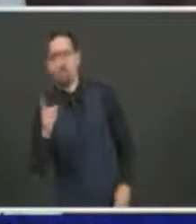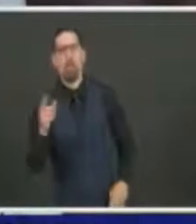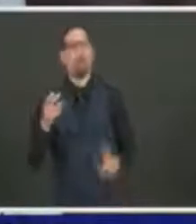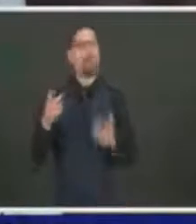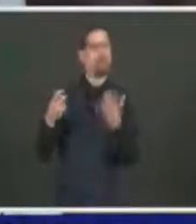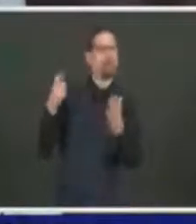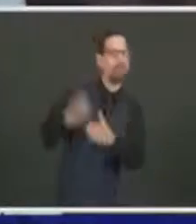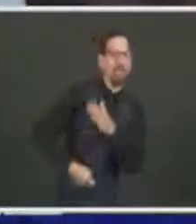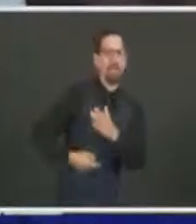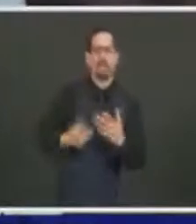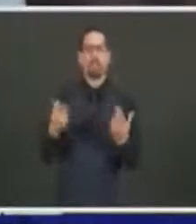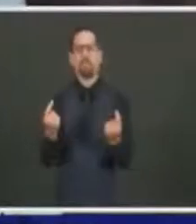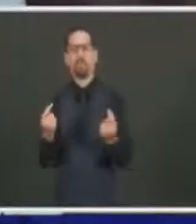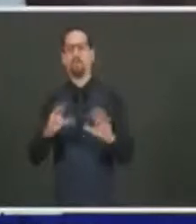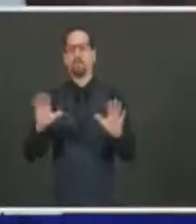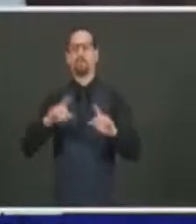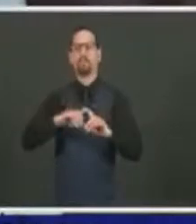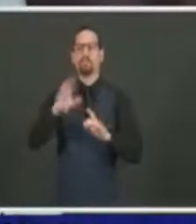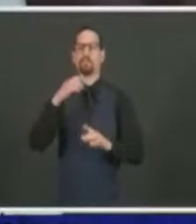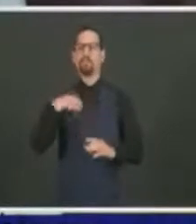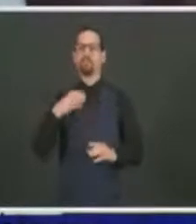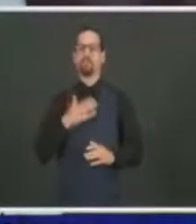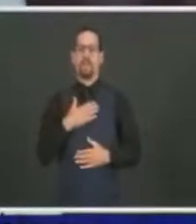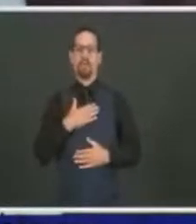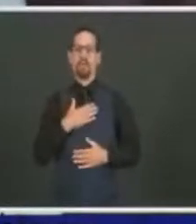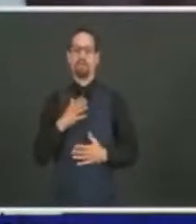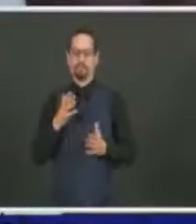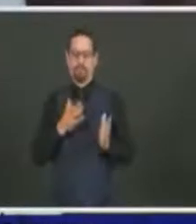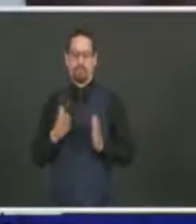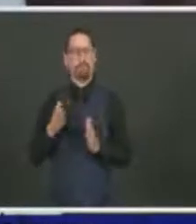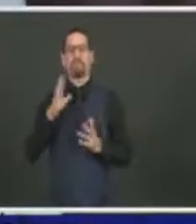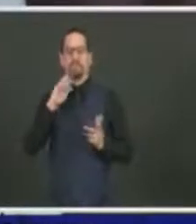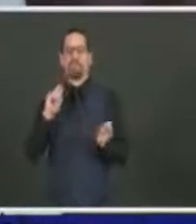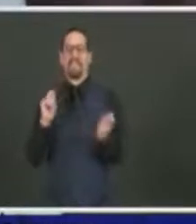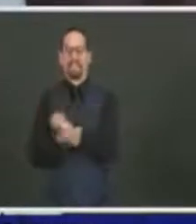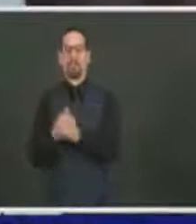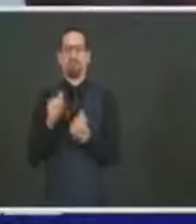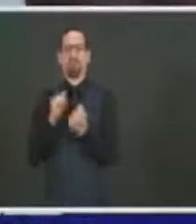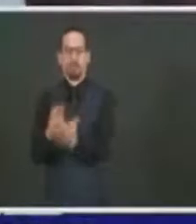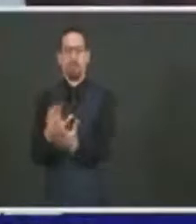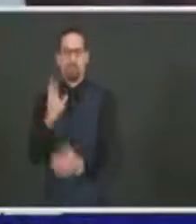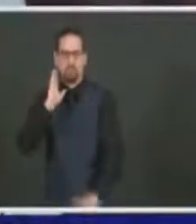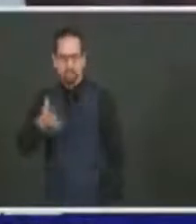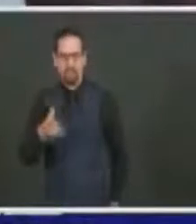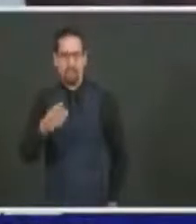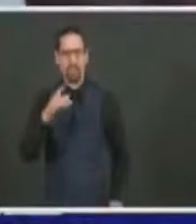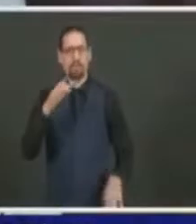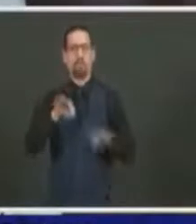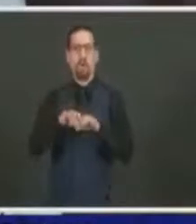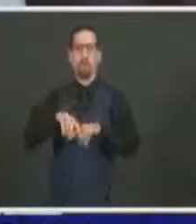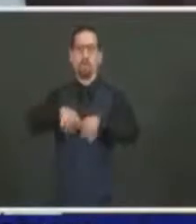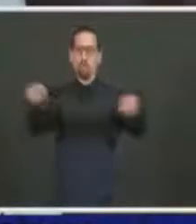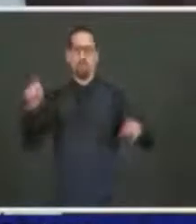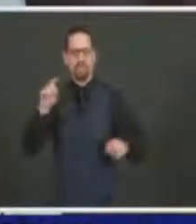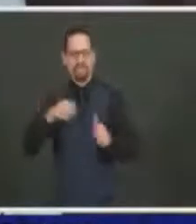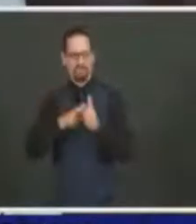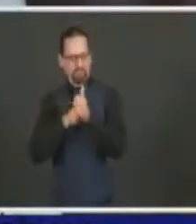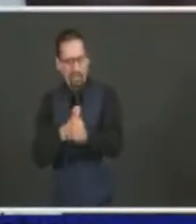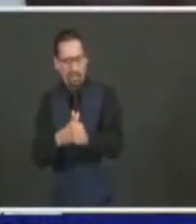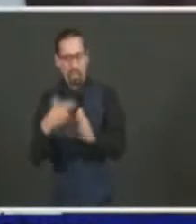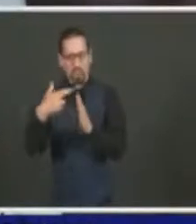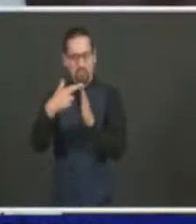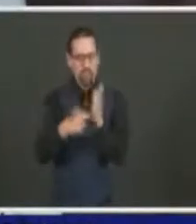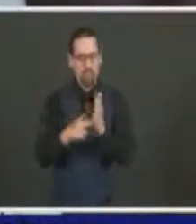that we start to change that approach now that people know what they need to do and they've had a couple of months to get up and running. And